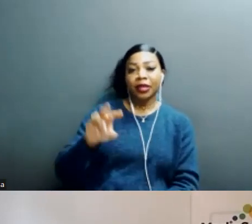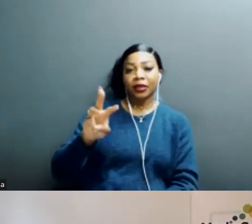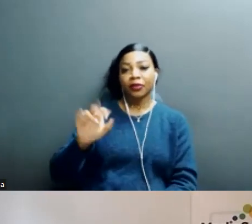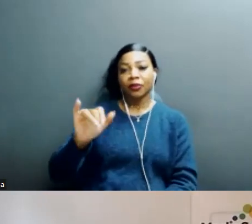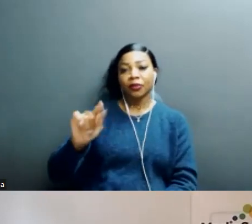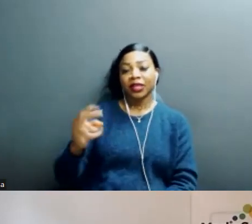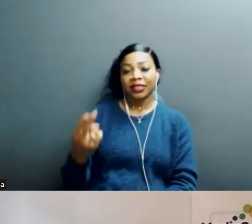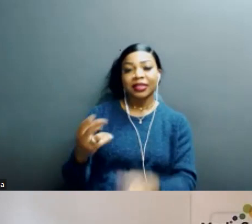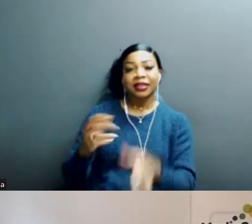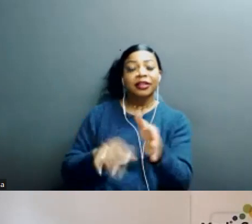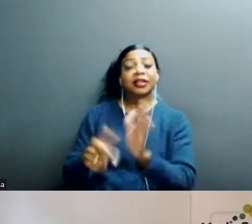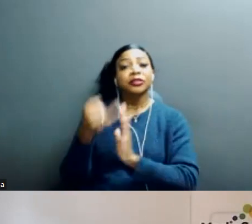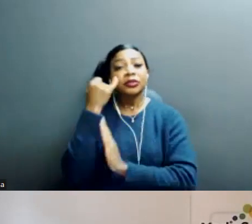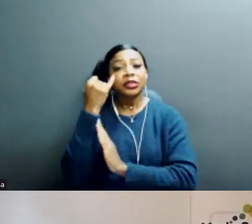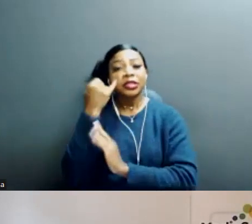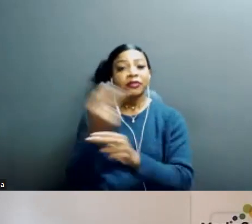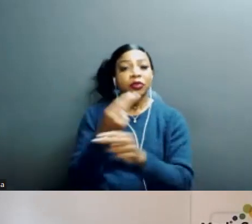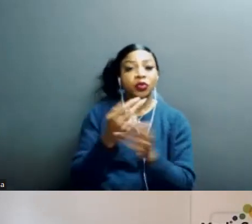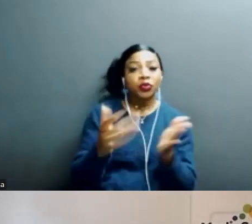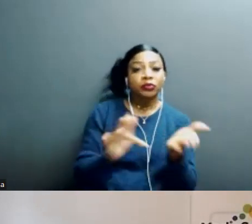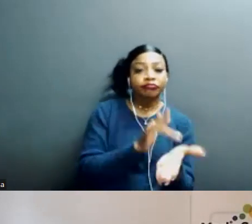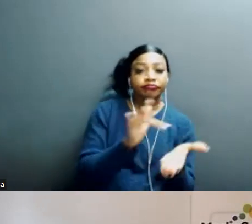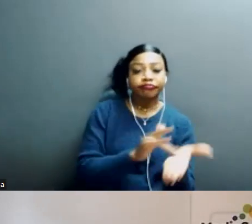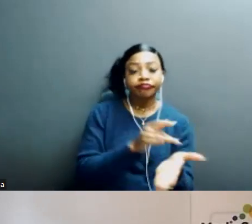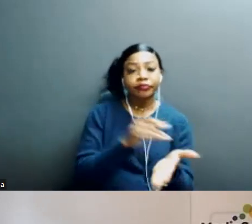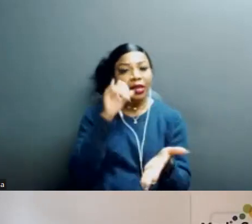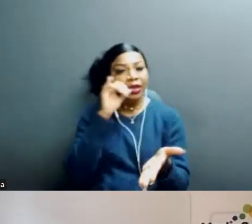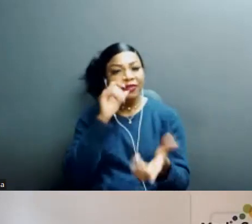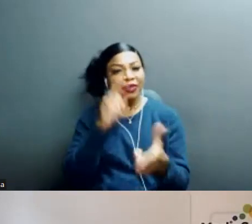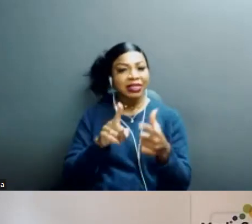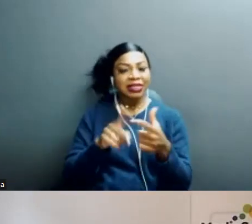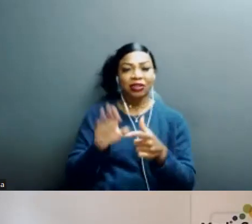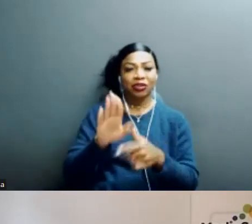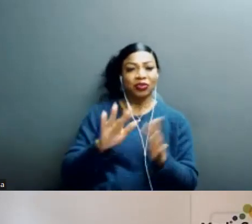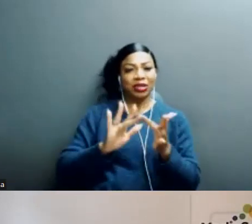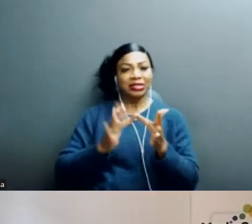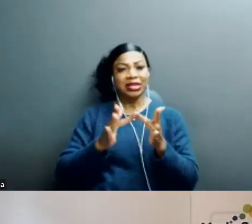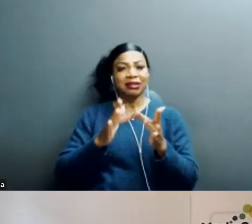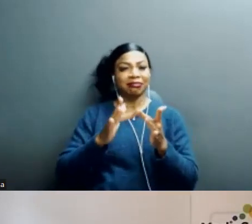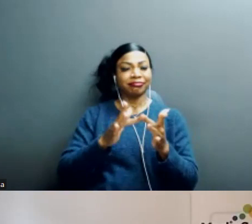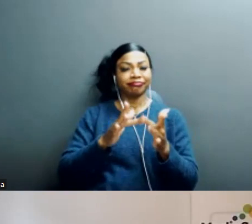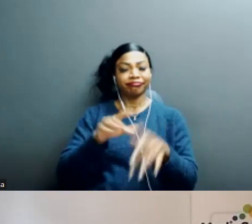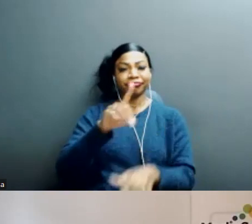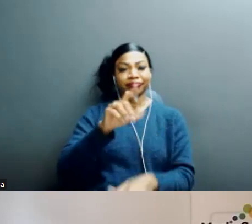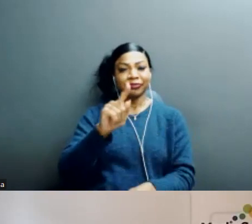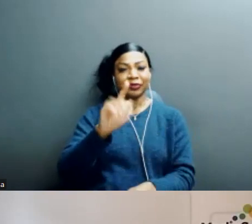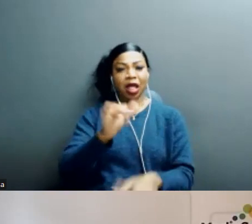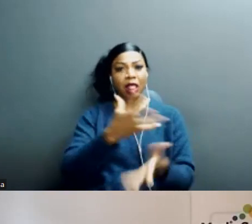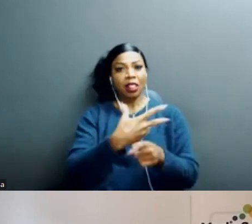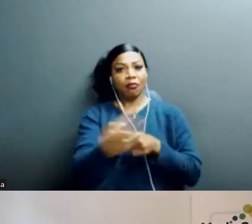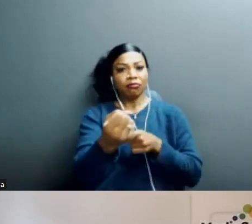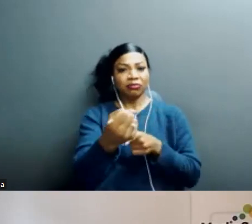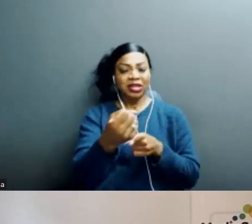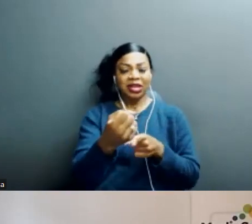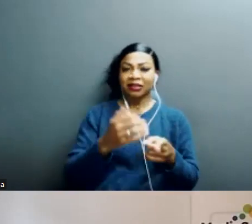your tablet or an iPhone and all of a sudden your data usage goes up and you're paying you know by gigabyte or